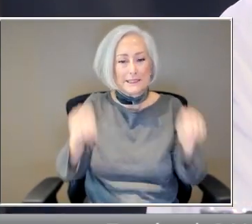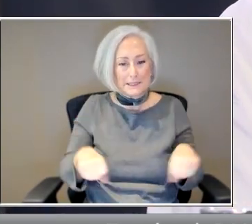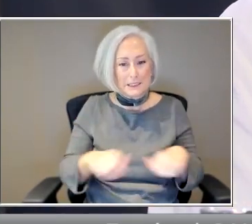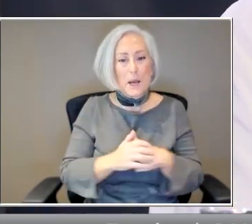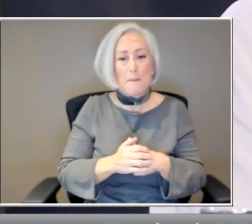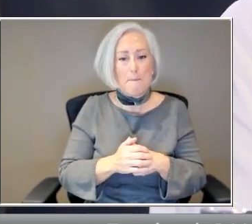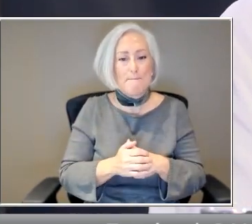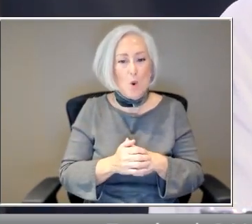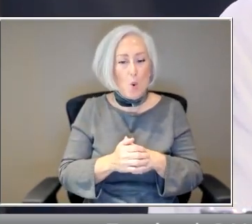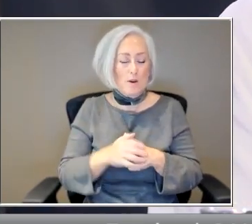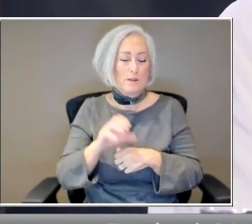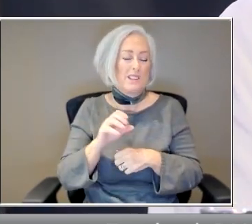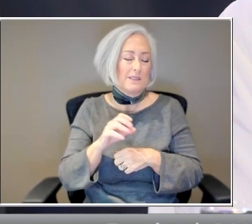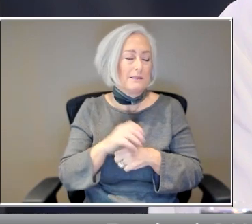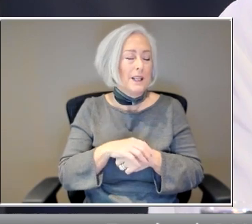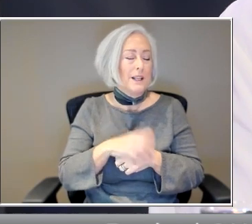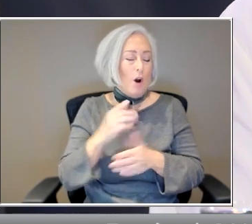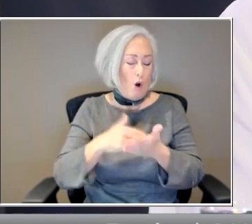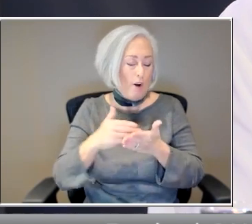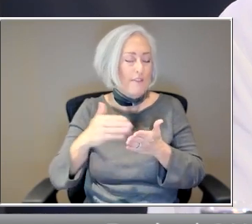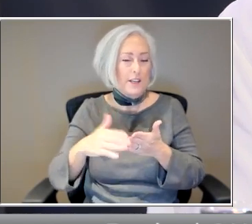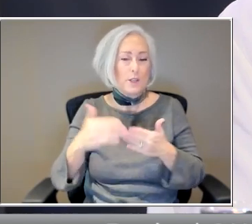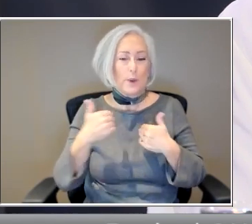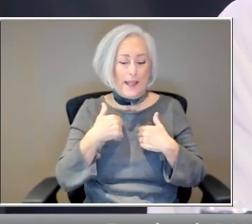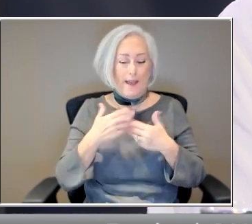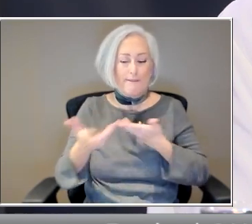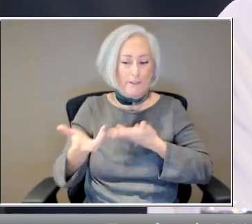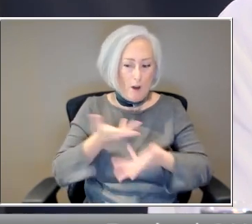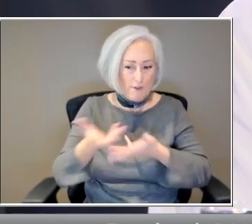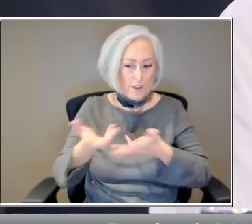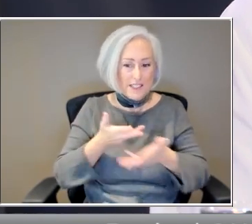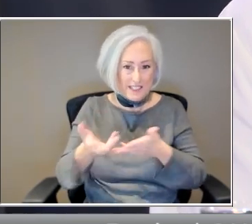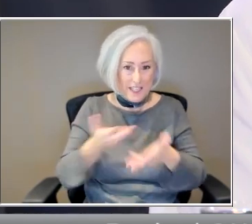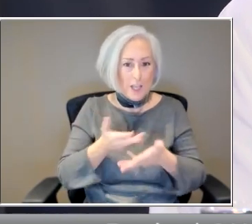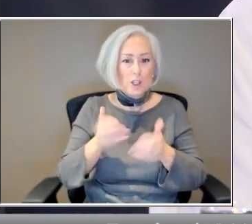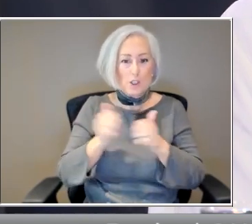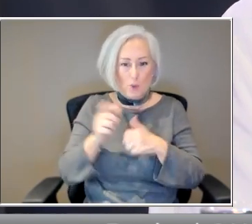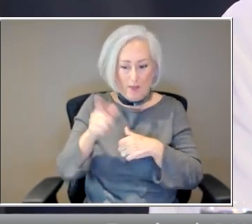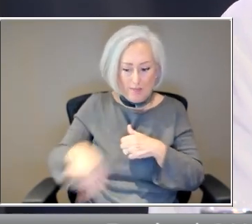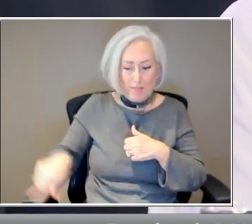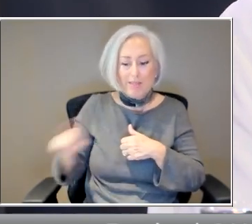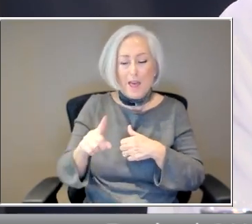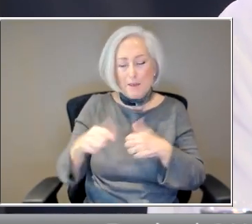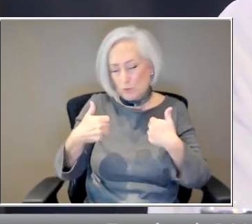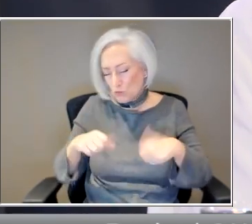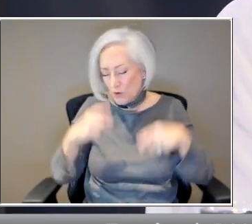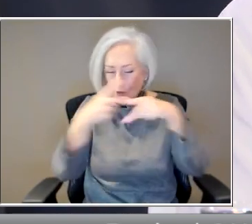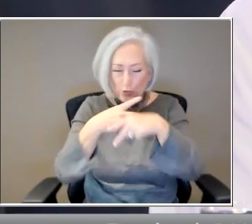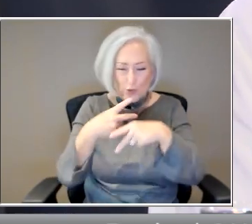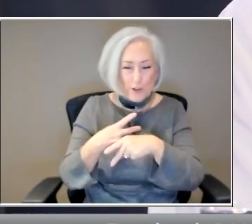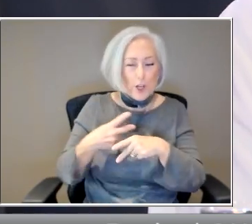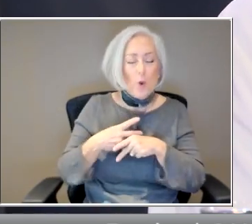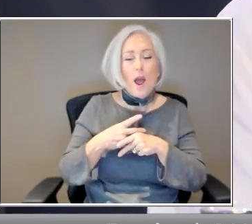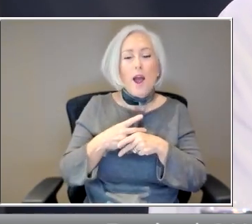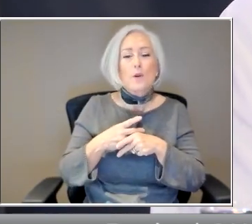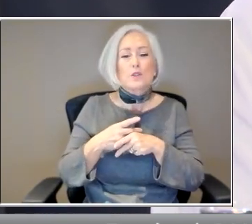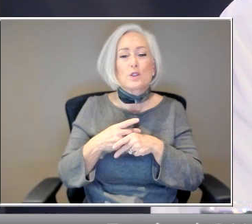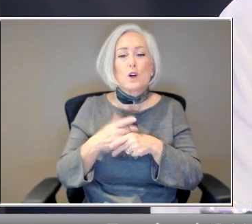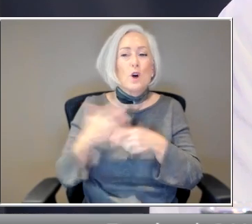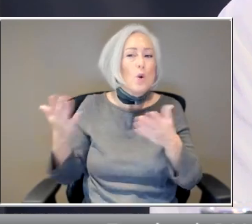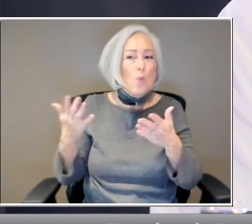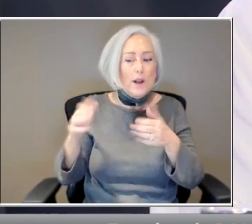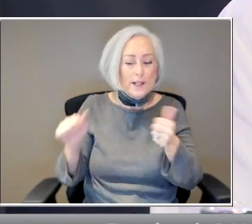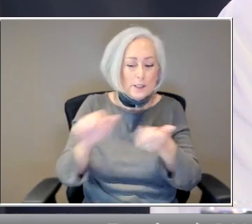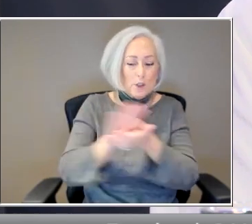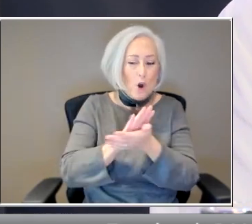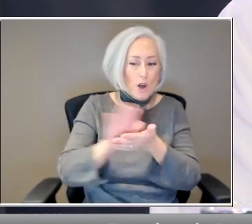subspecialists. And we often do have conversations behind the scenes with those other specialists trying to figure out, what is the cause of their symptoms?